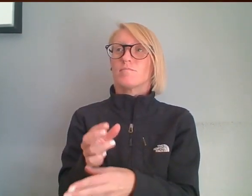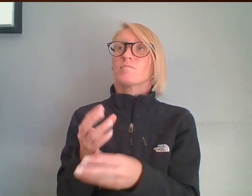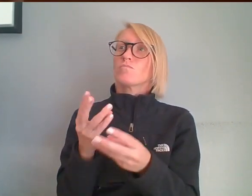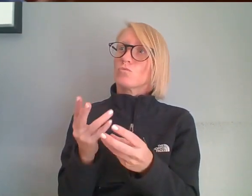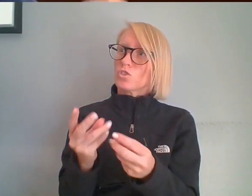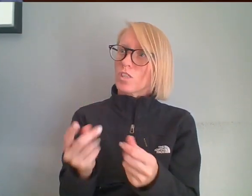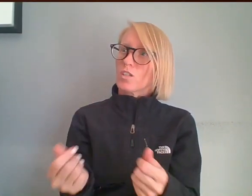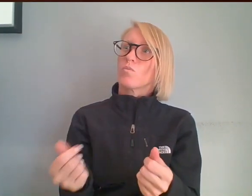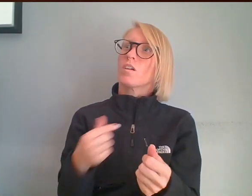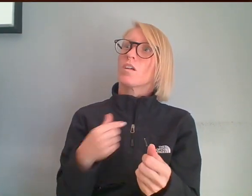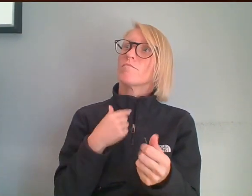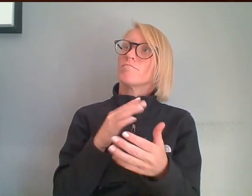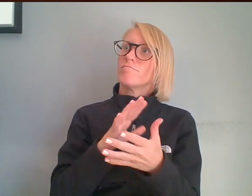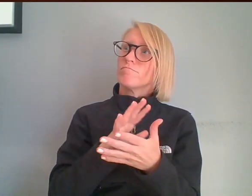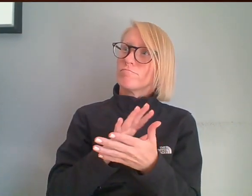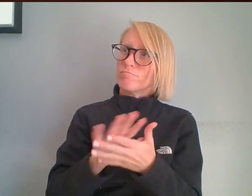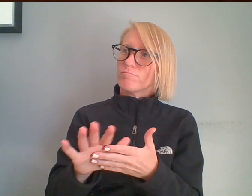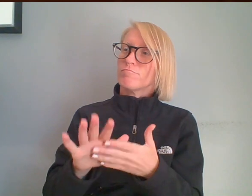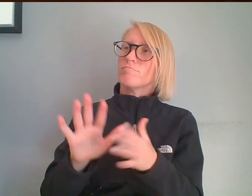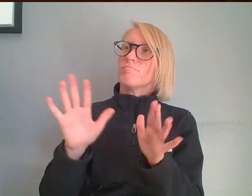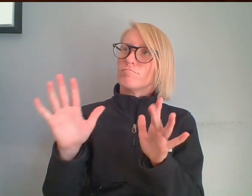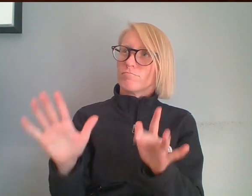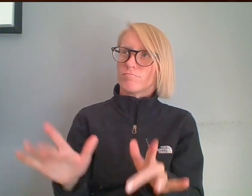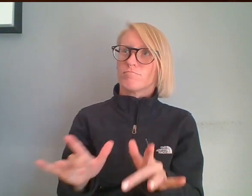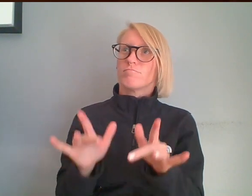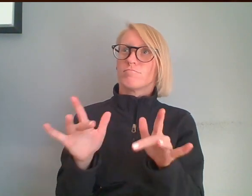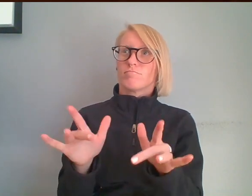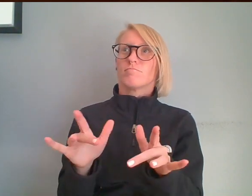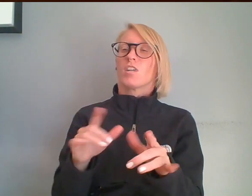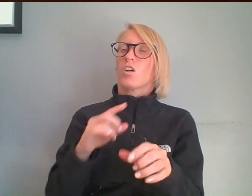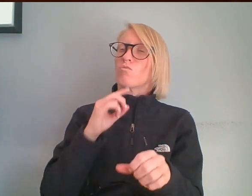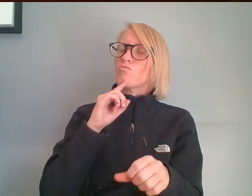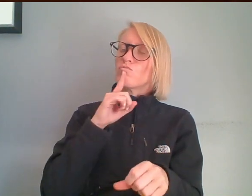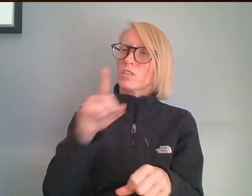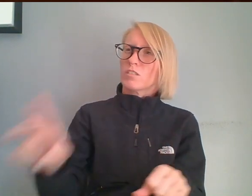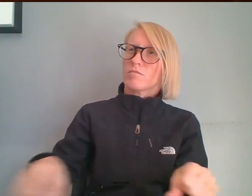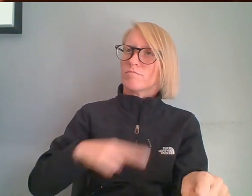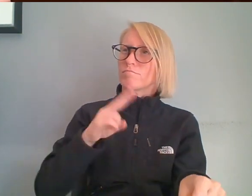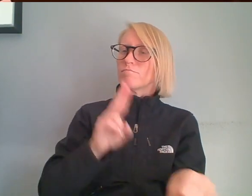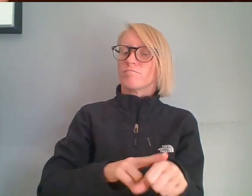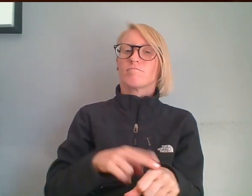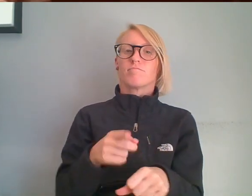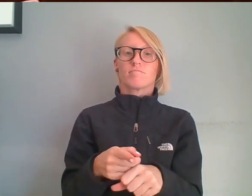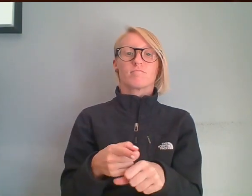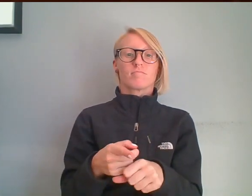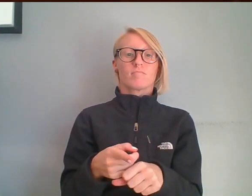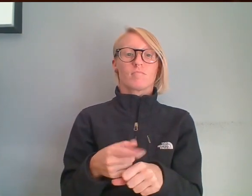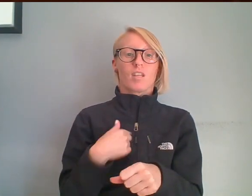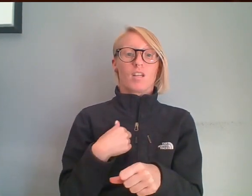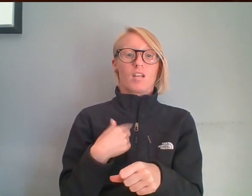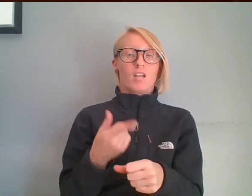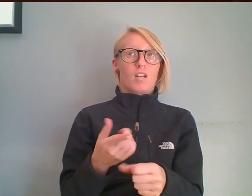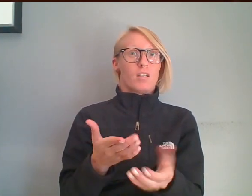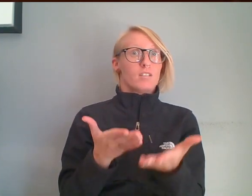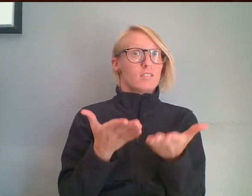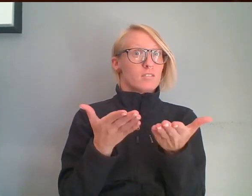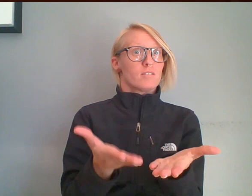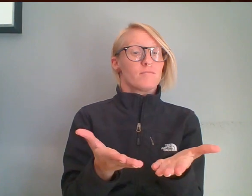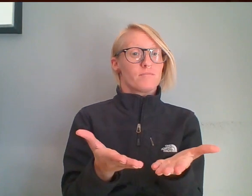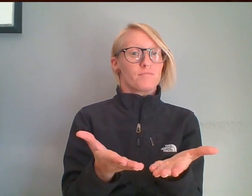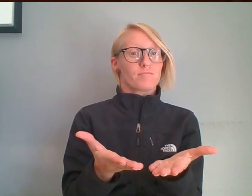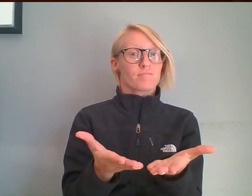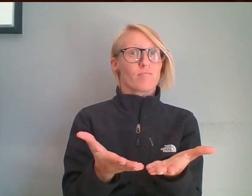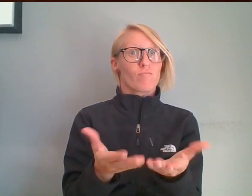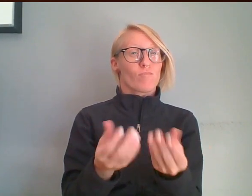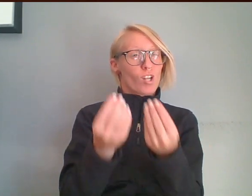genuine and authentic. So the maxim I would like for you to take from this, and again, these maxims come from improvisation,